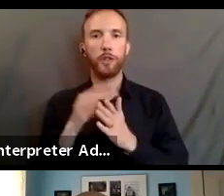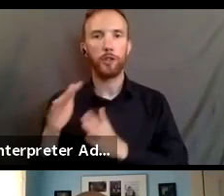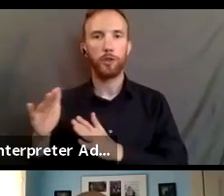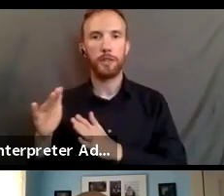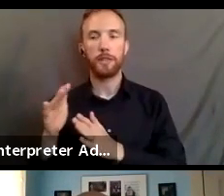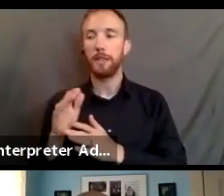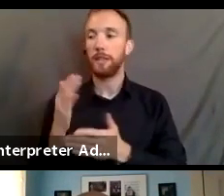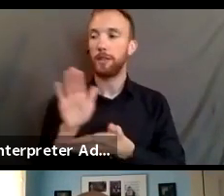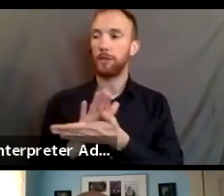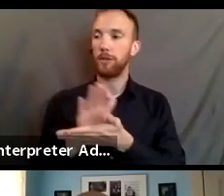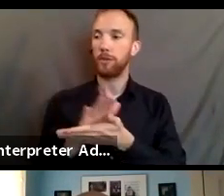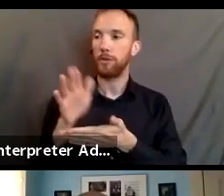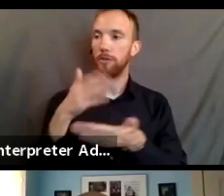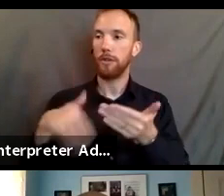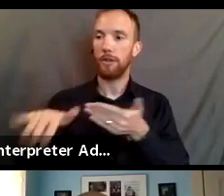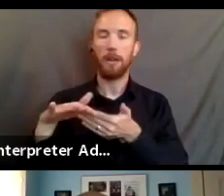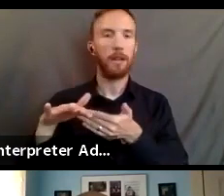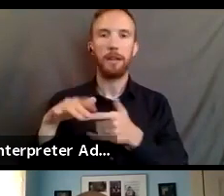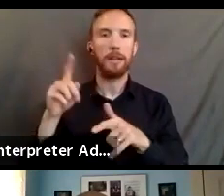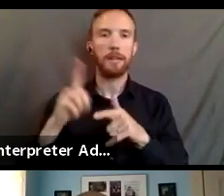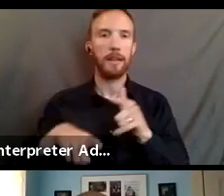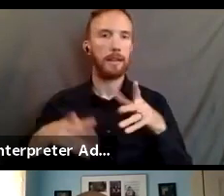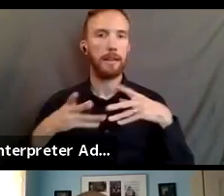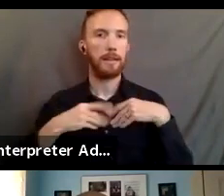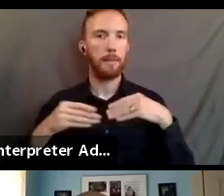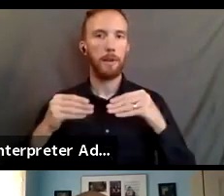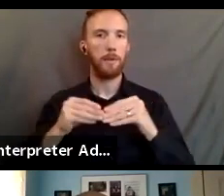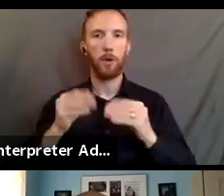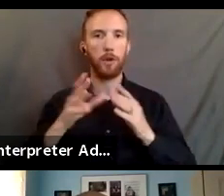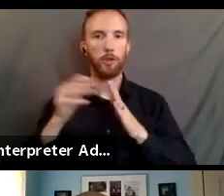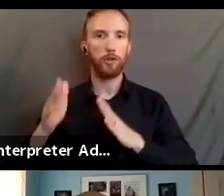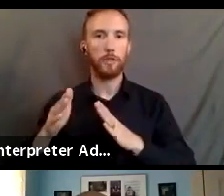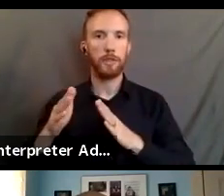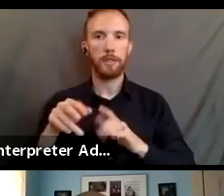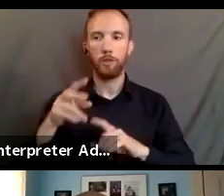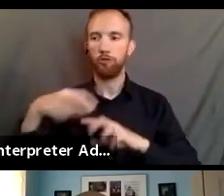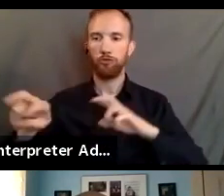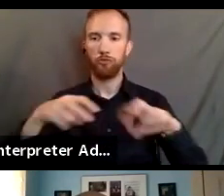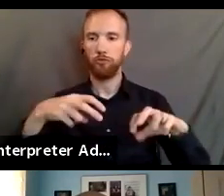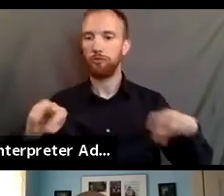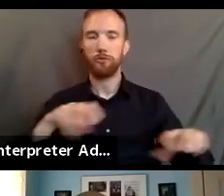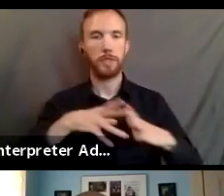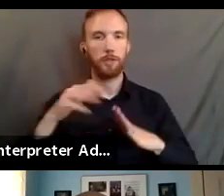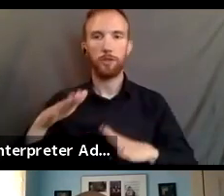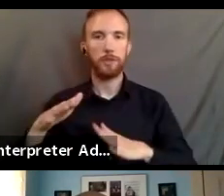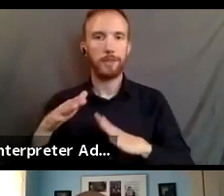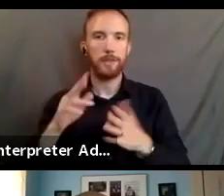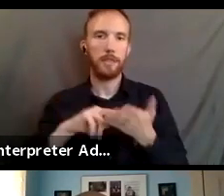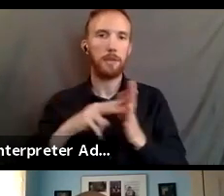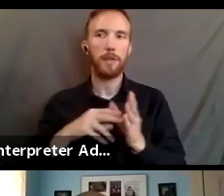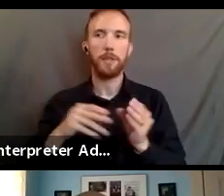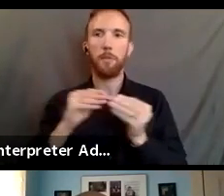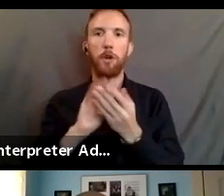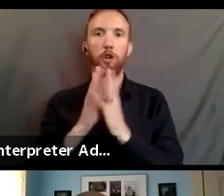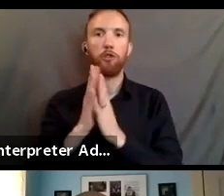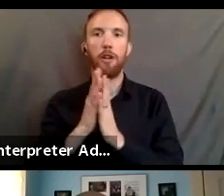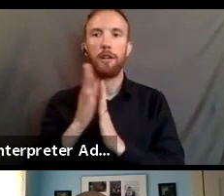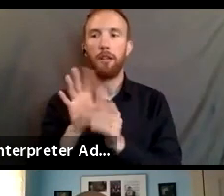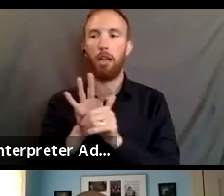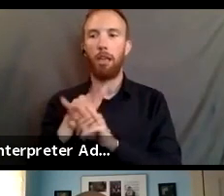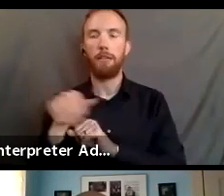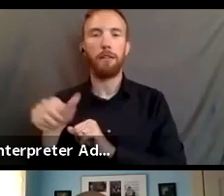unable to accommodate more students shifting attendance would only move the overcrowding issue elsewhere and it's not an acceptable option for our